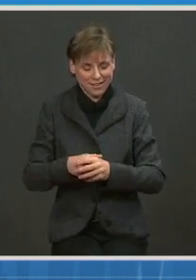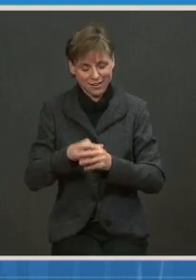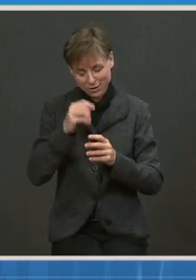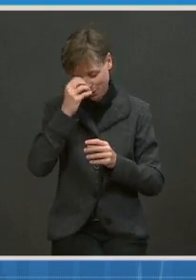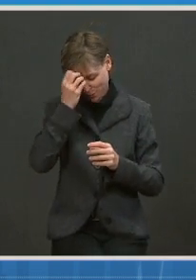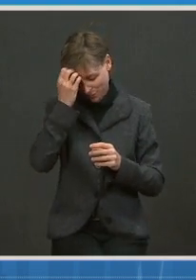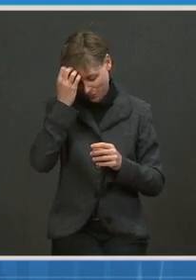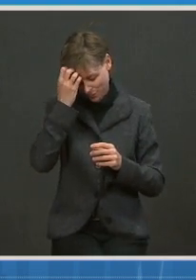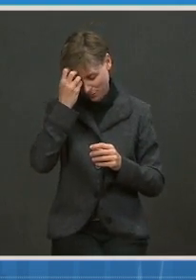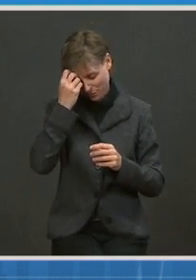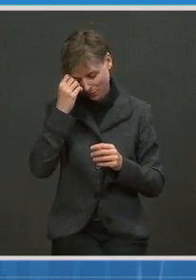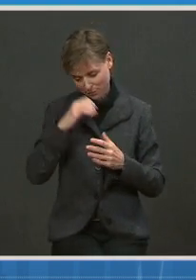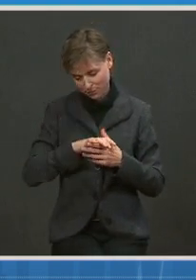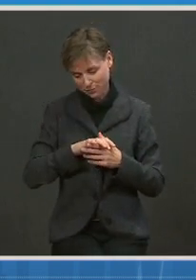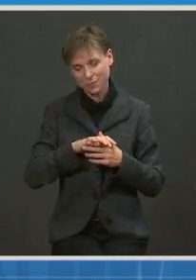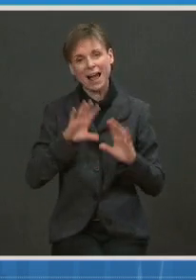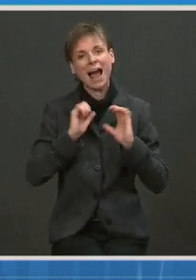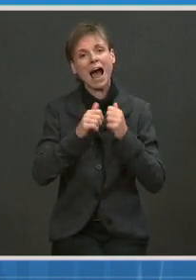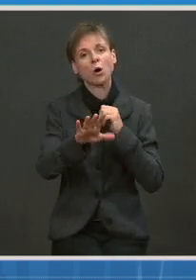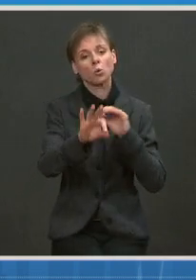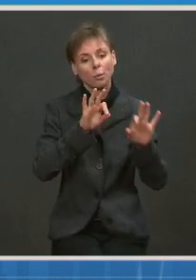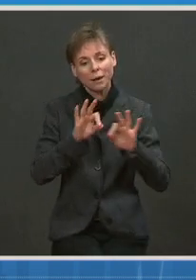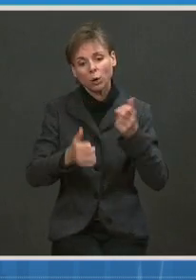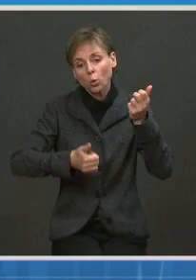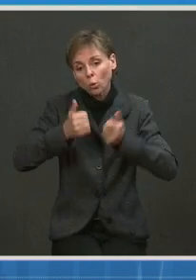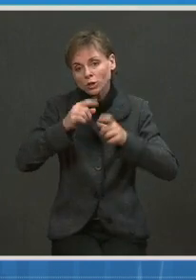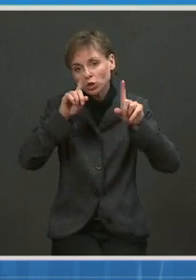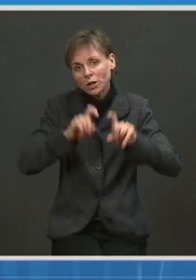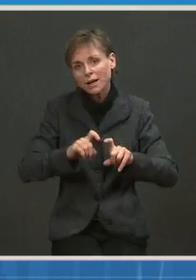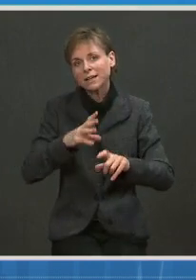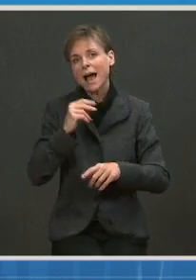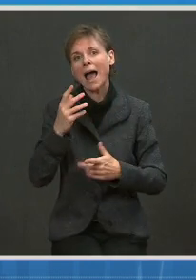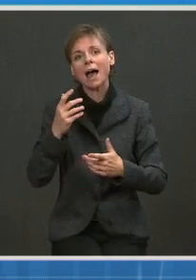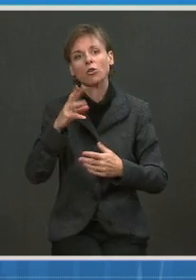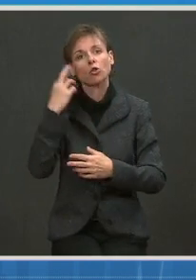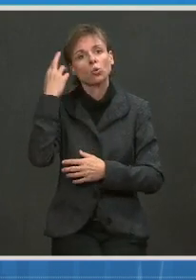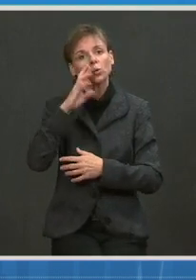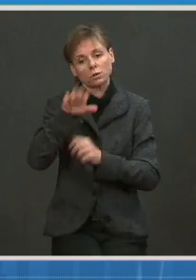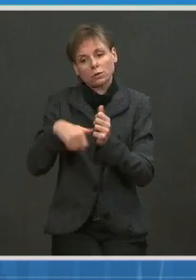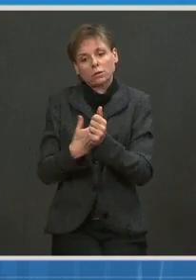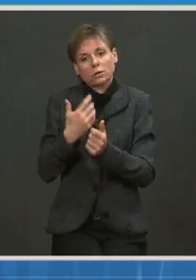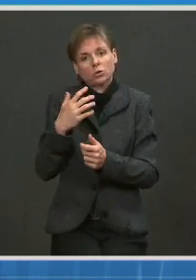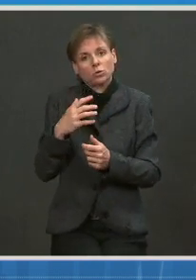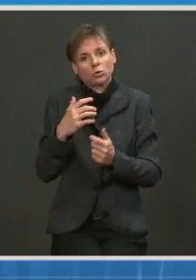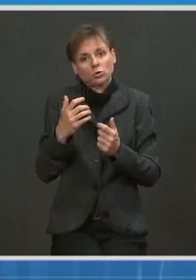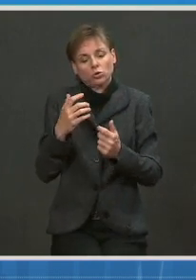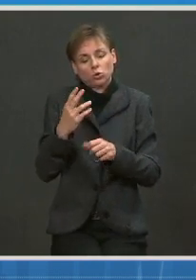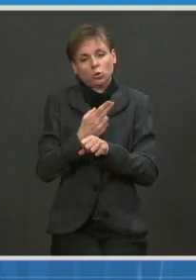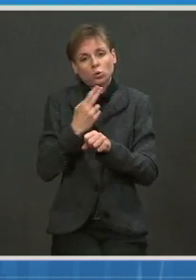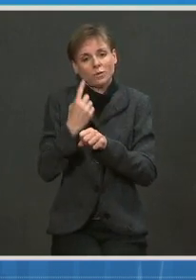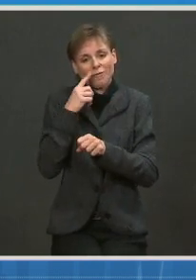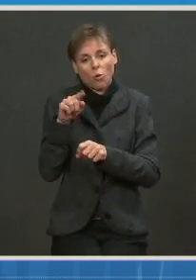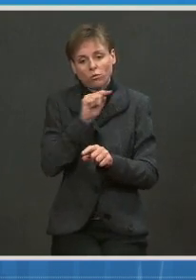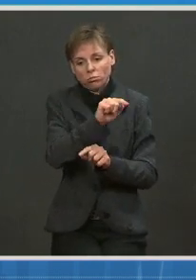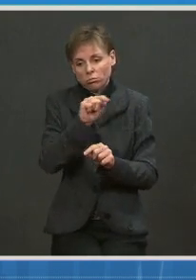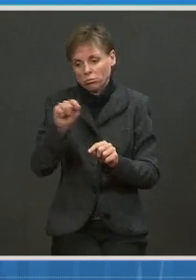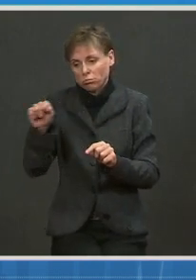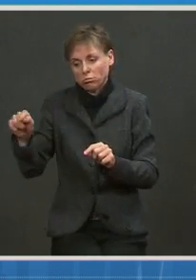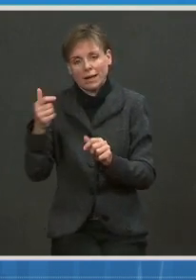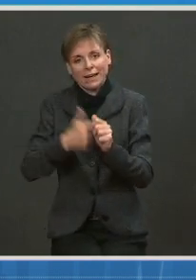COVID-19, how to choose a test, and the reasons for using them. They also explain the impact of vaccination on